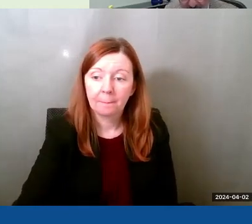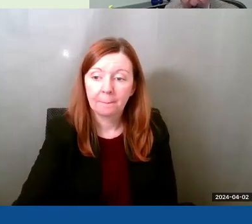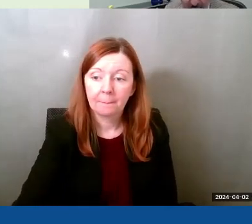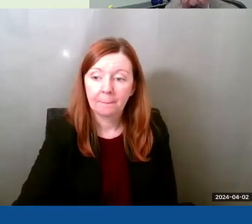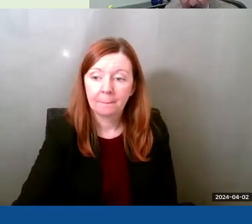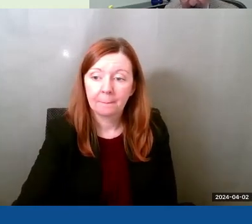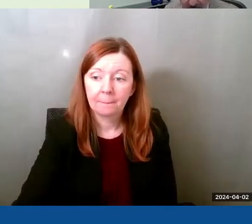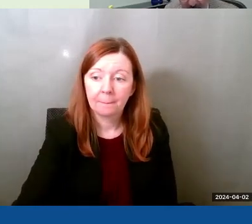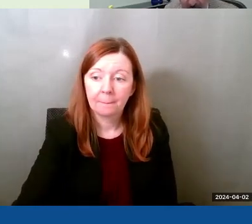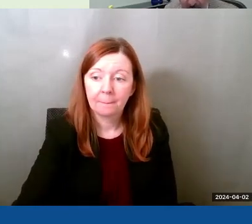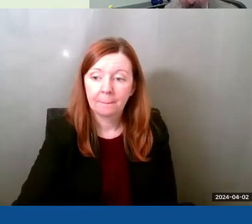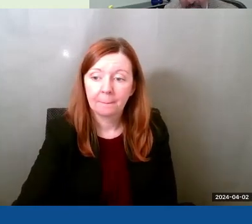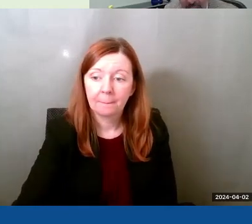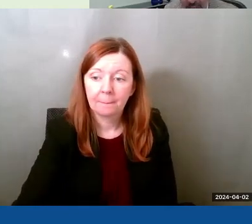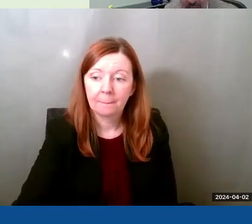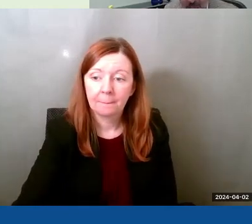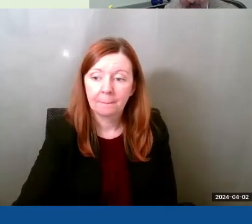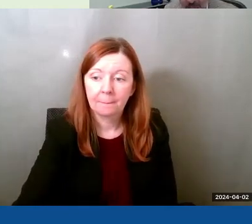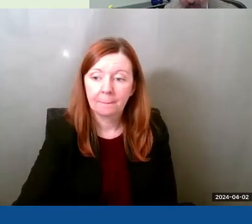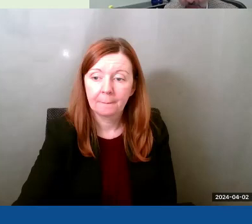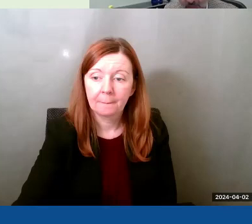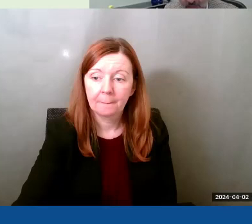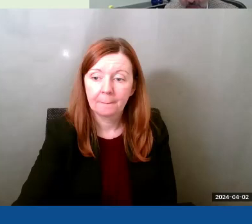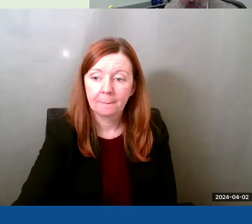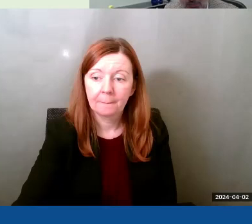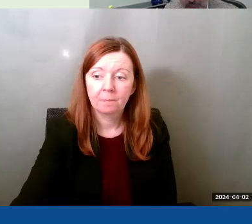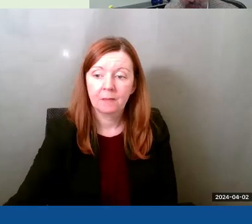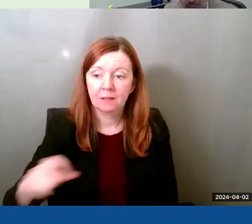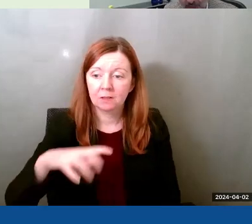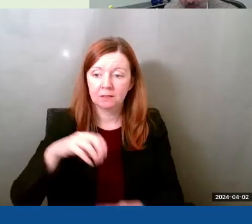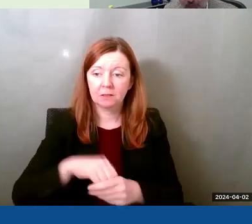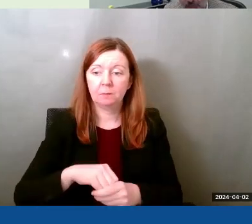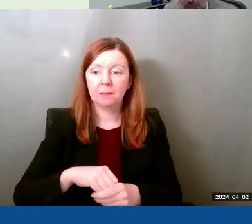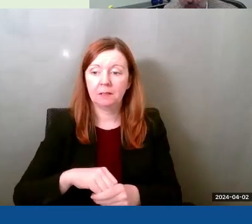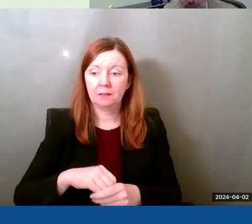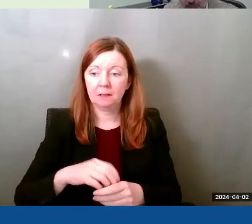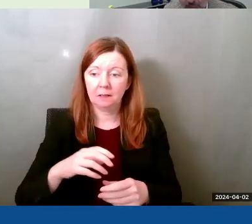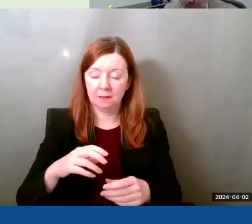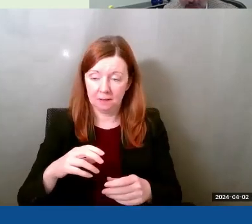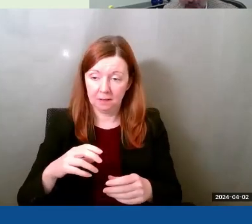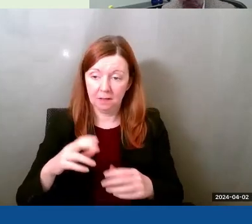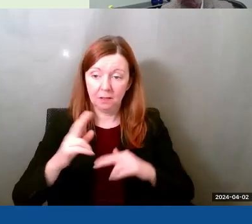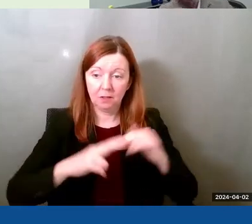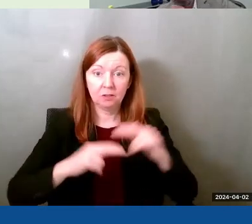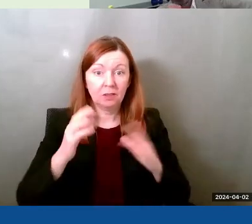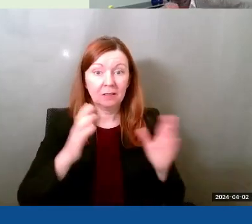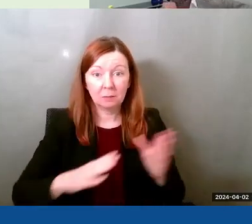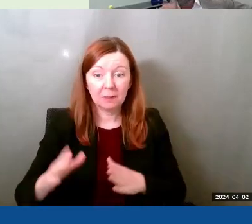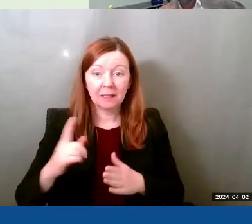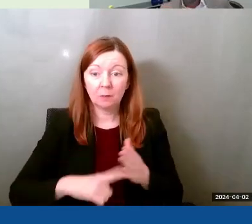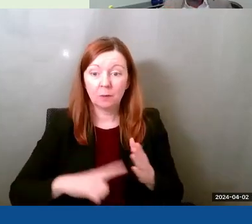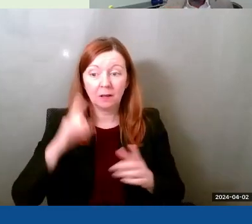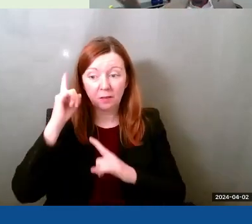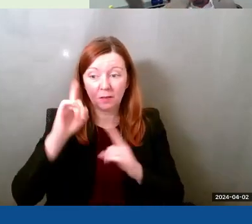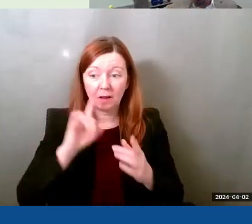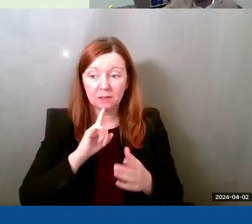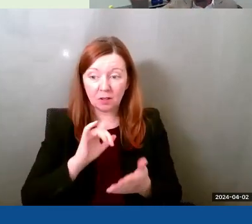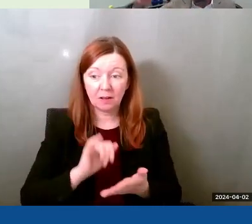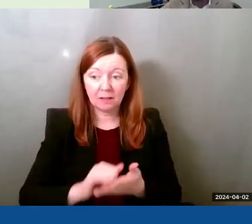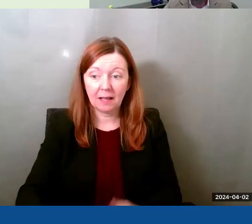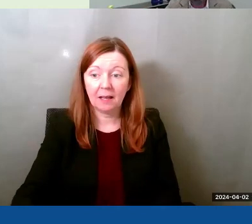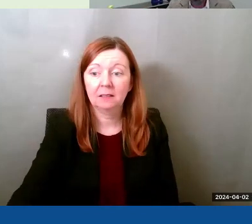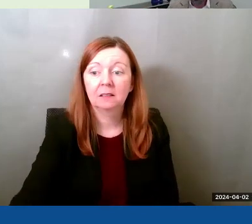While I'm here, shall I just jump in on the construction plan and what our thoughts are there? I mean, we don't anticipate